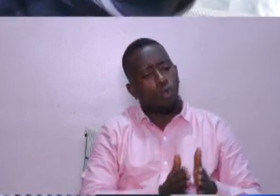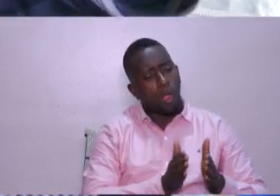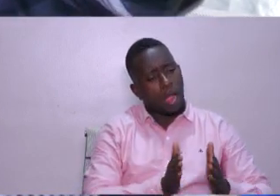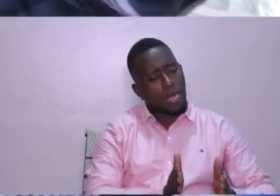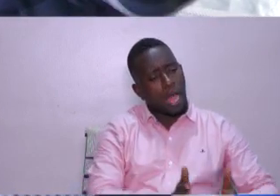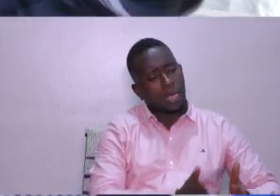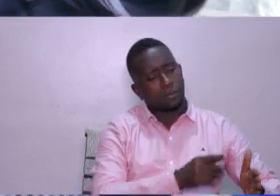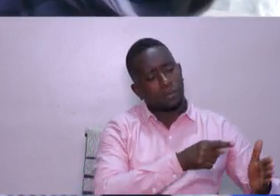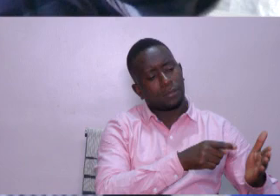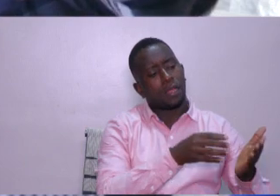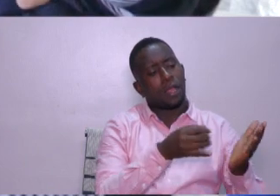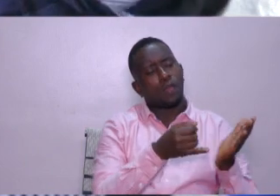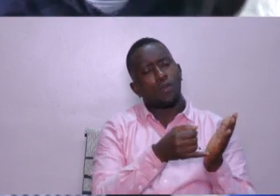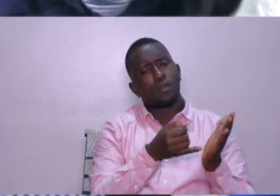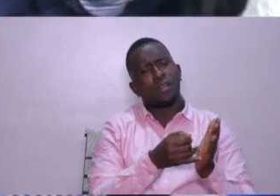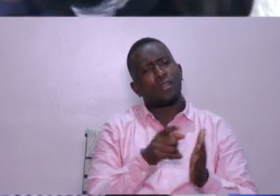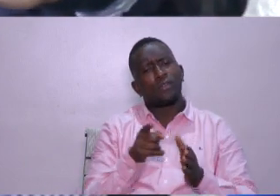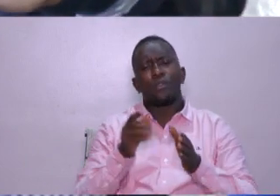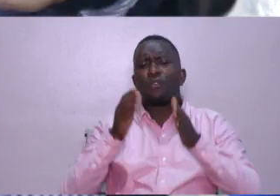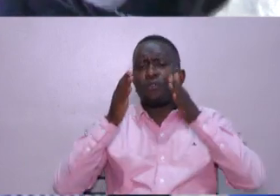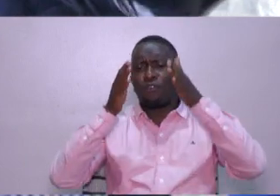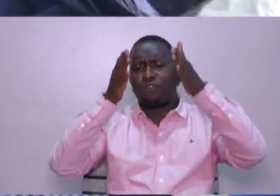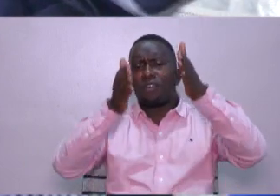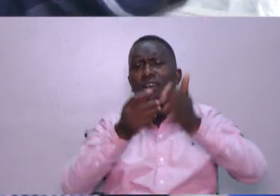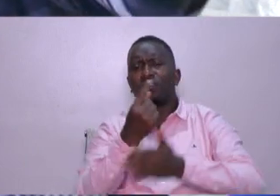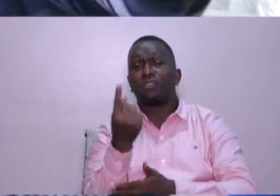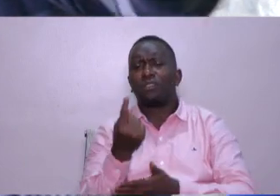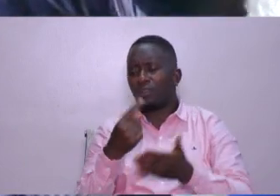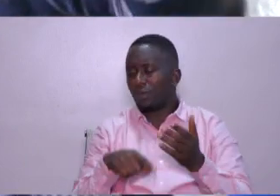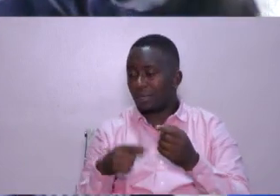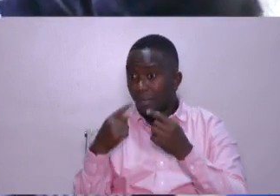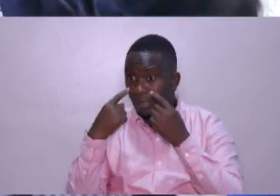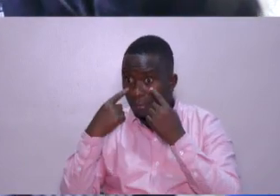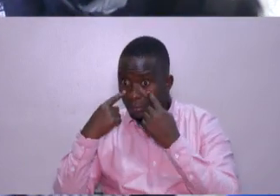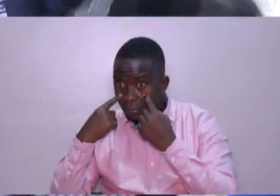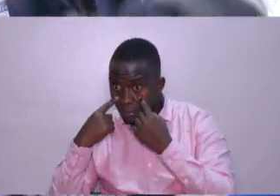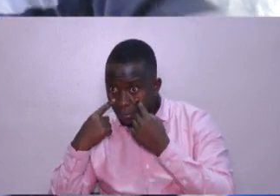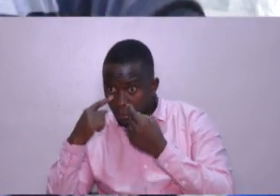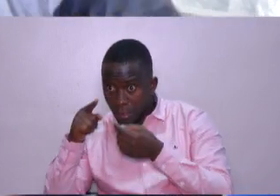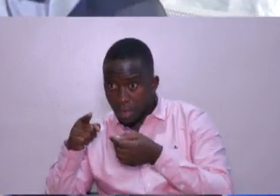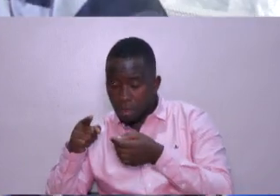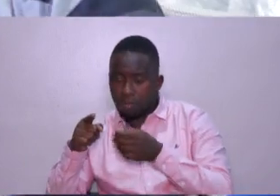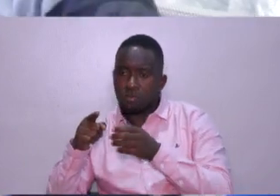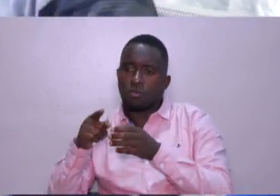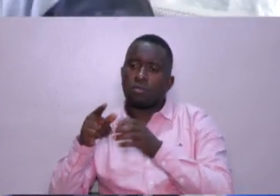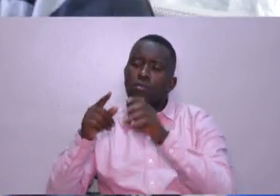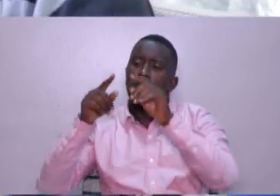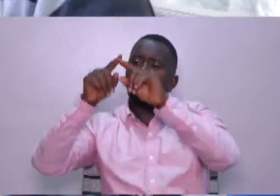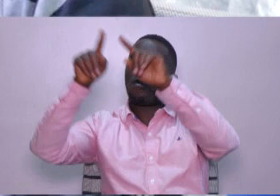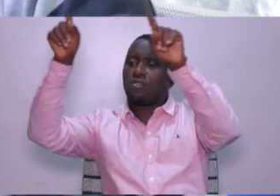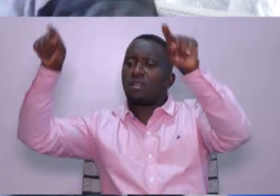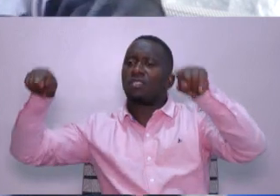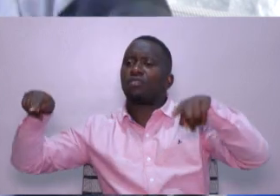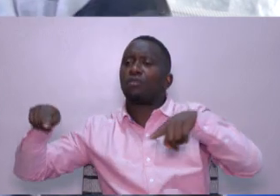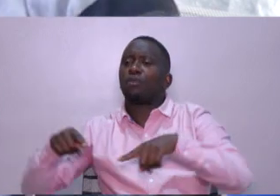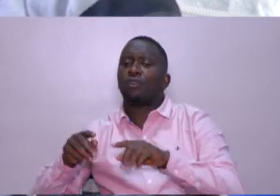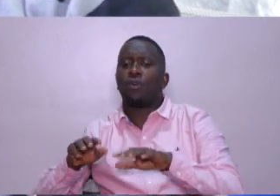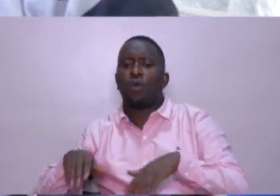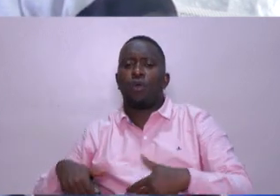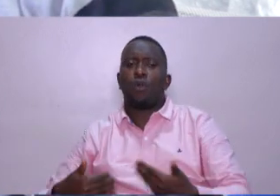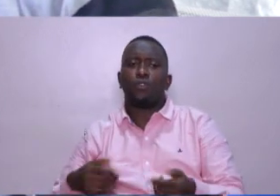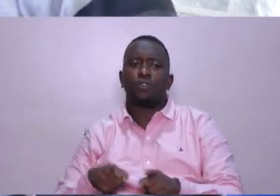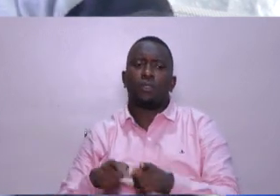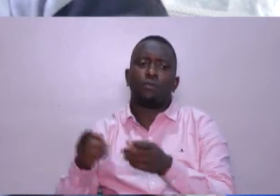are you focused only on what they can see on the screen, or you will also be willing to provide